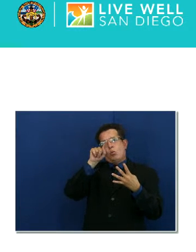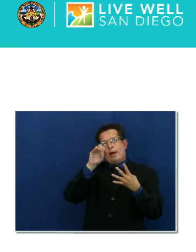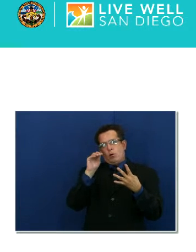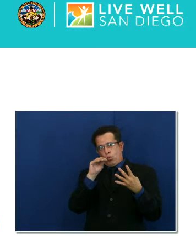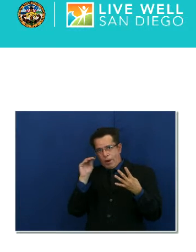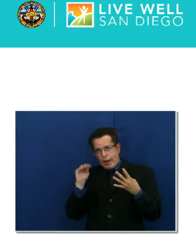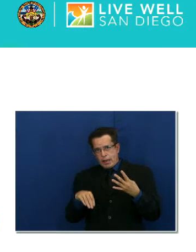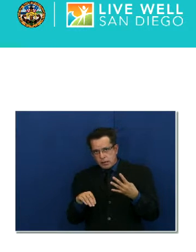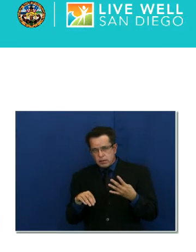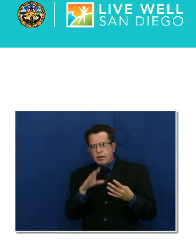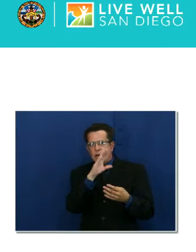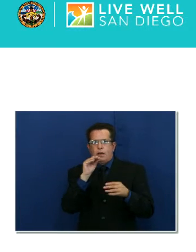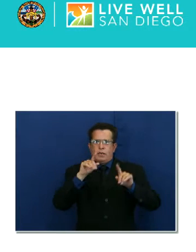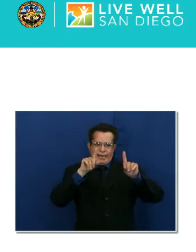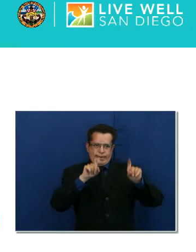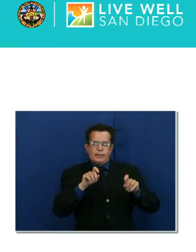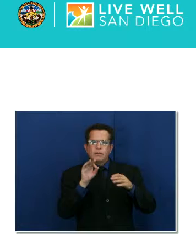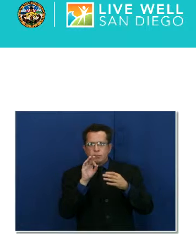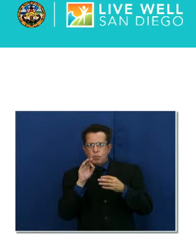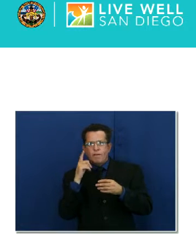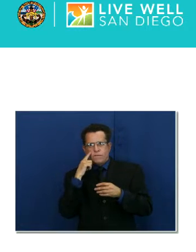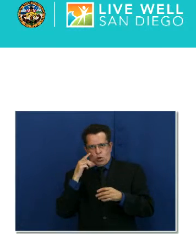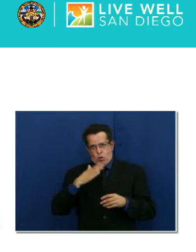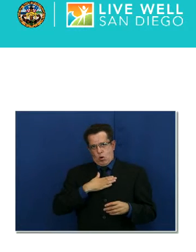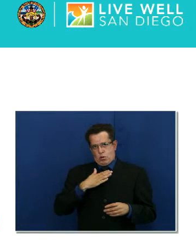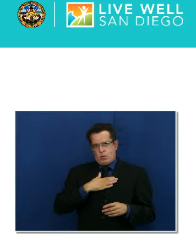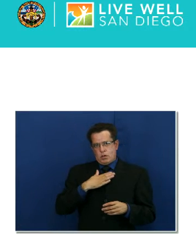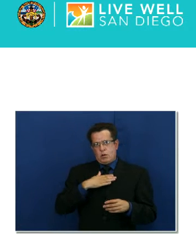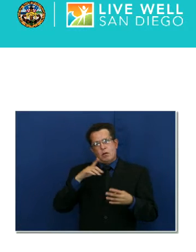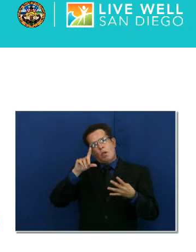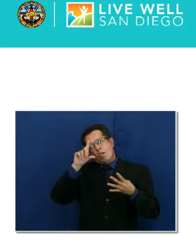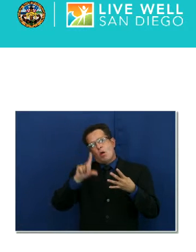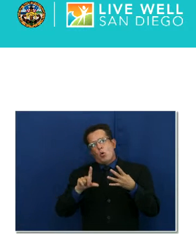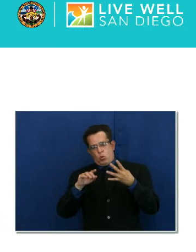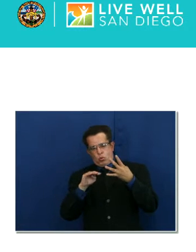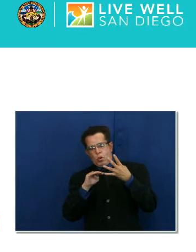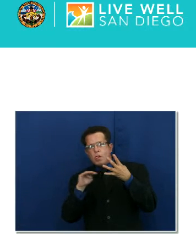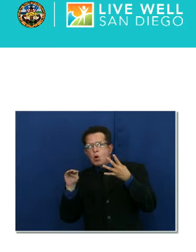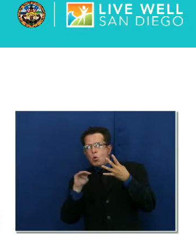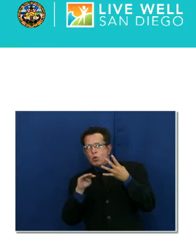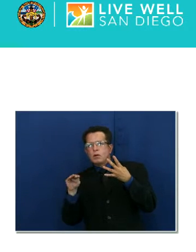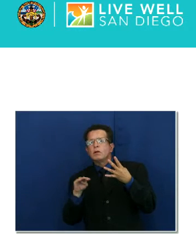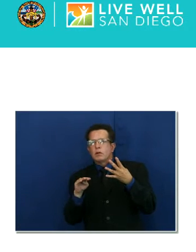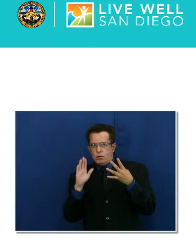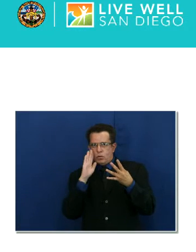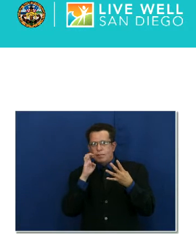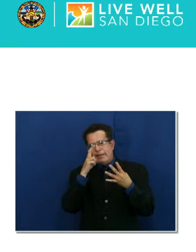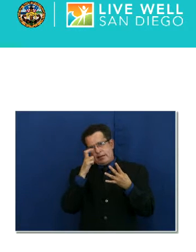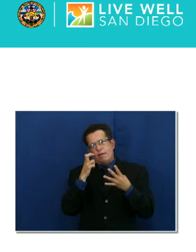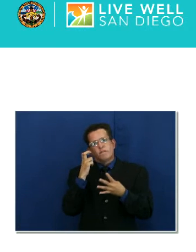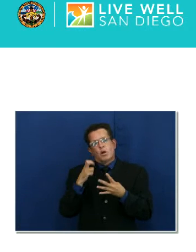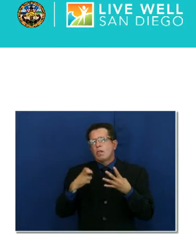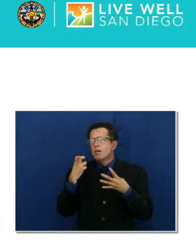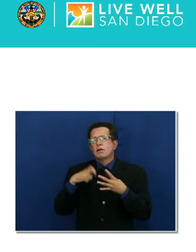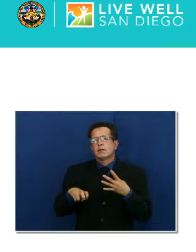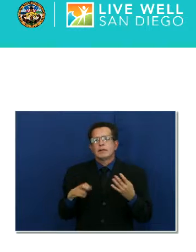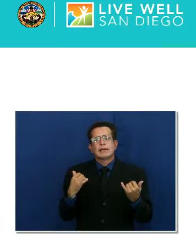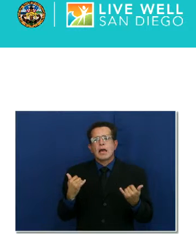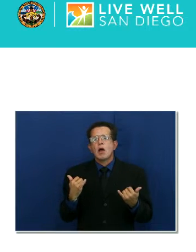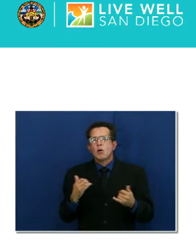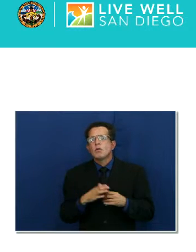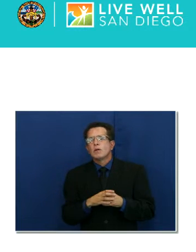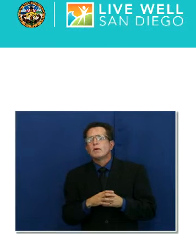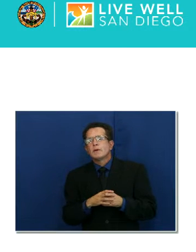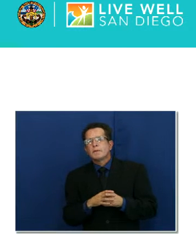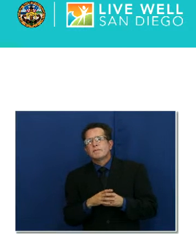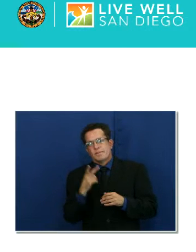the actual testing positivity for our lowest tier, it will be difficult at this point in time, and as you see here